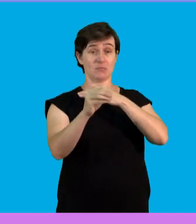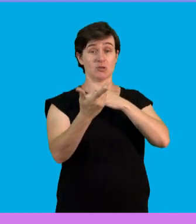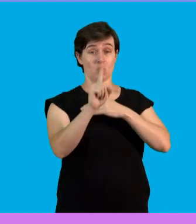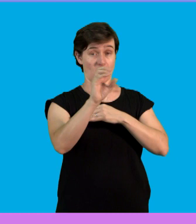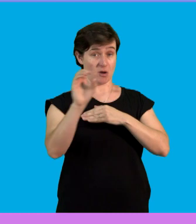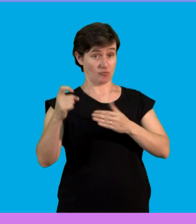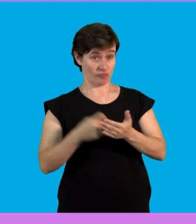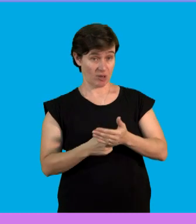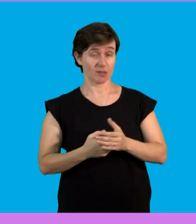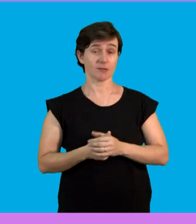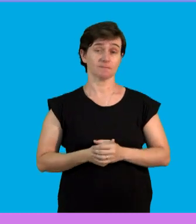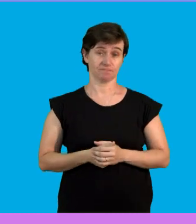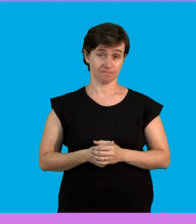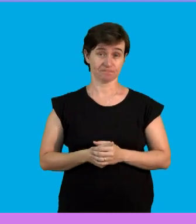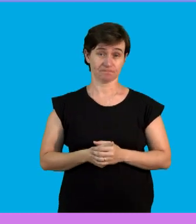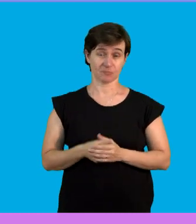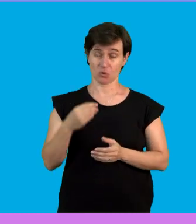bank,